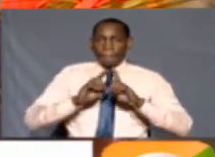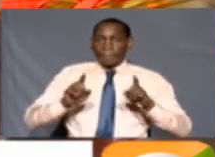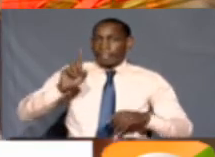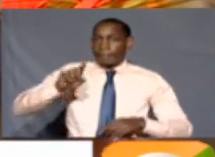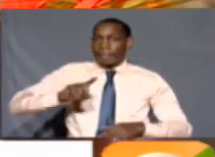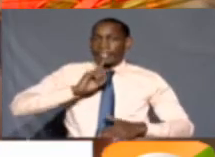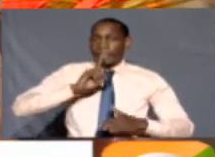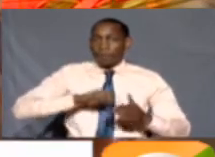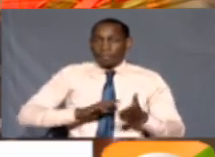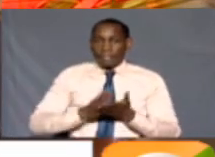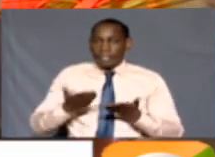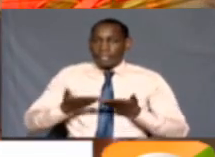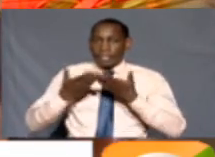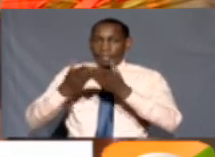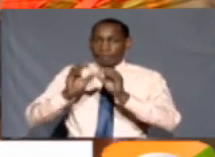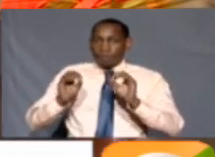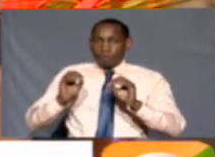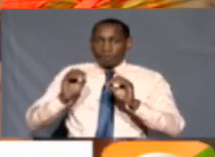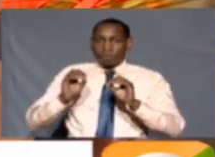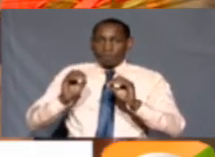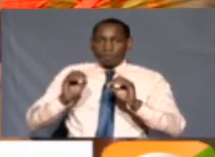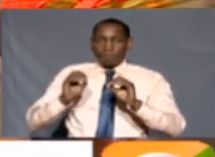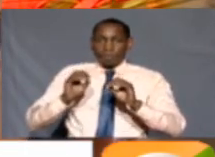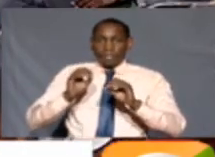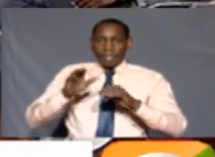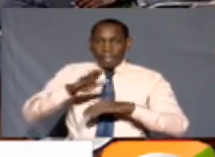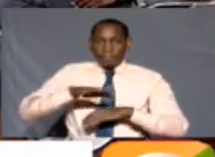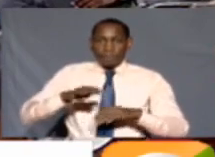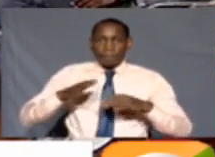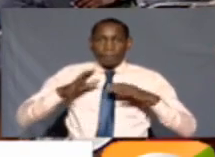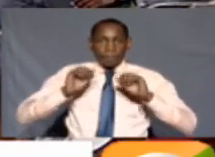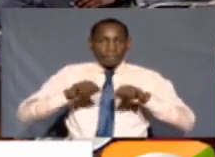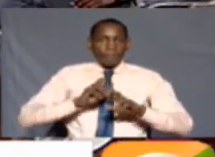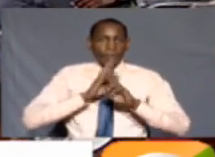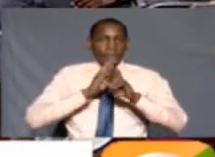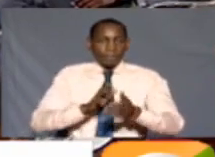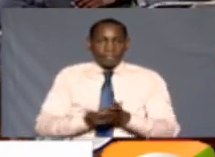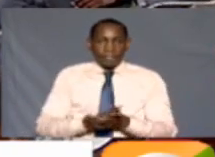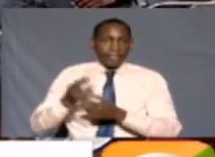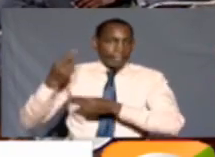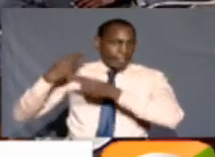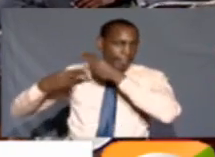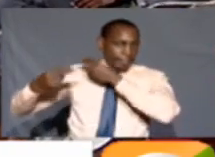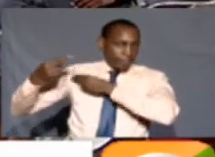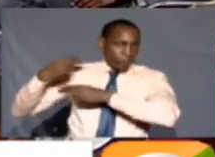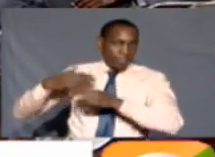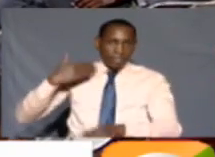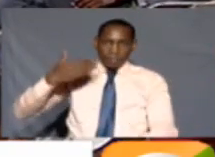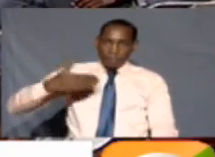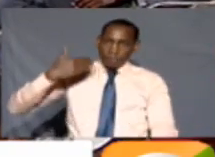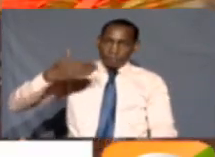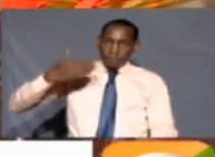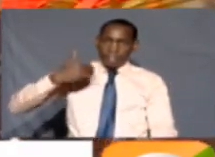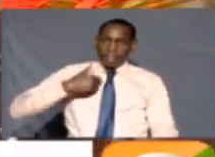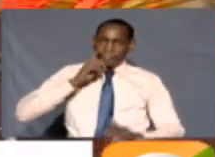is that we do not provide an environment for whistleblowing. Now, it's not just Kenya. I mean, historically, there has always been